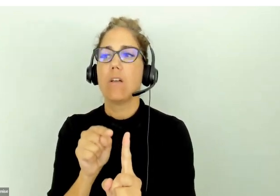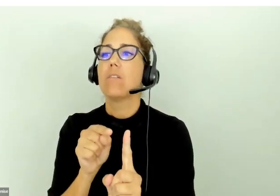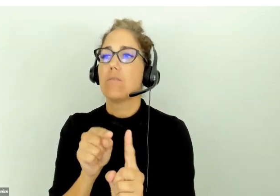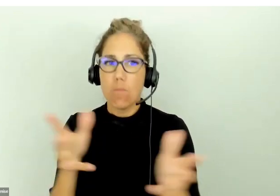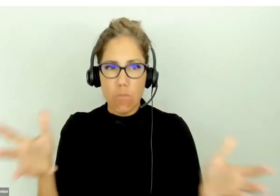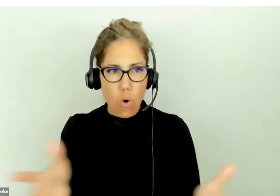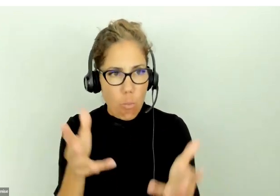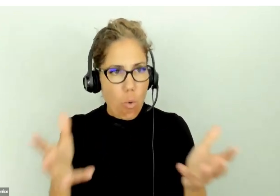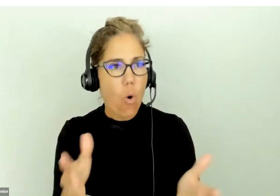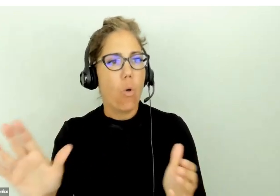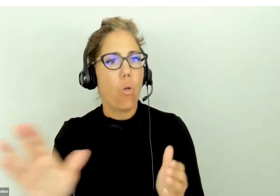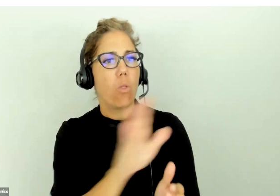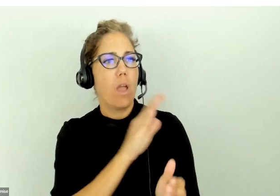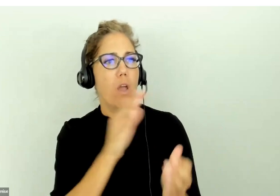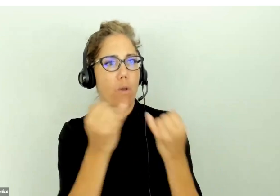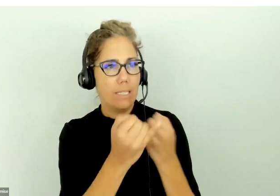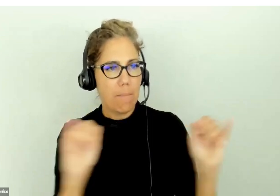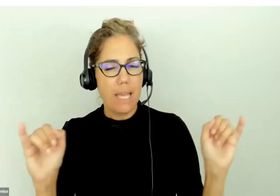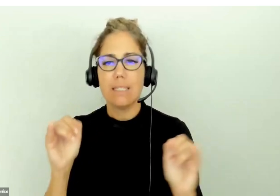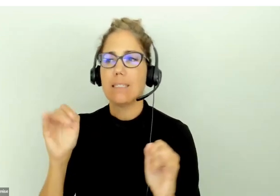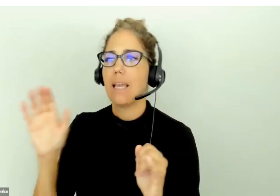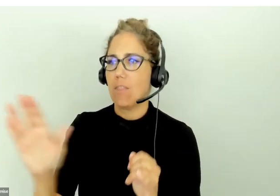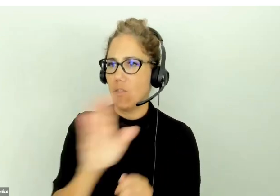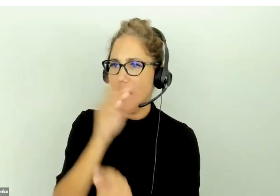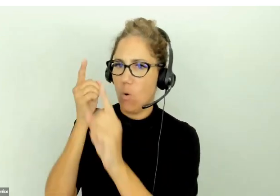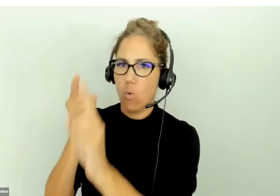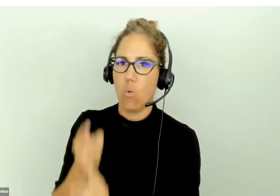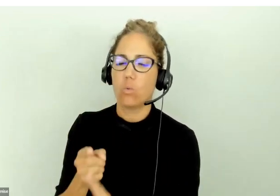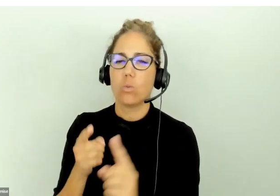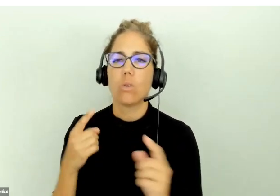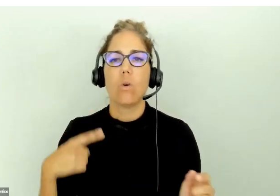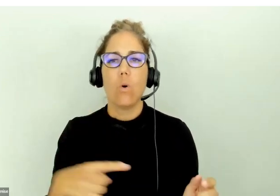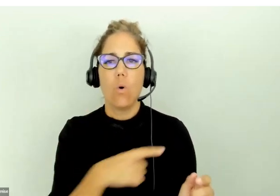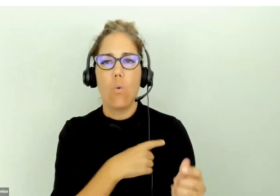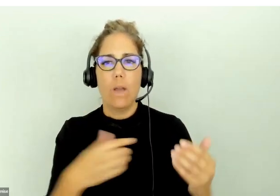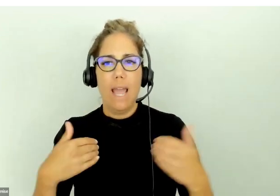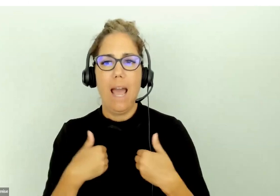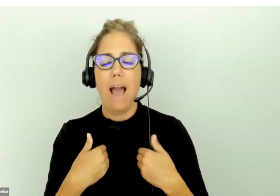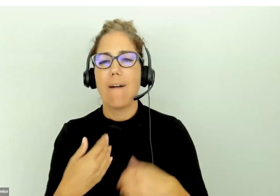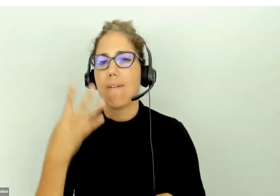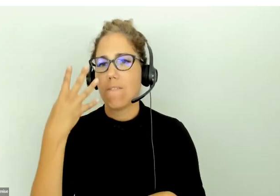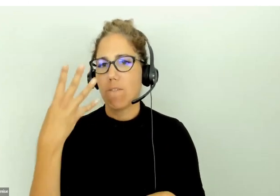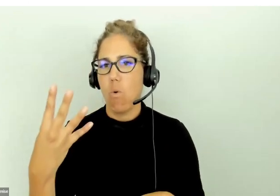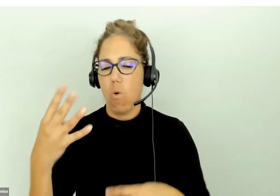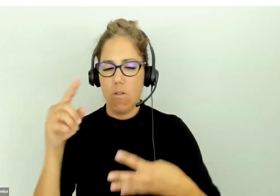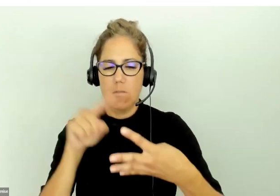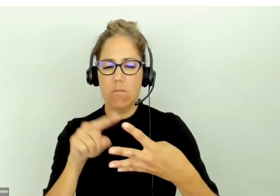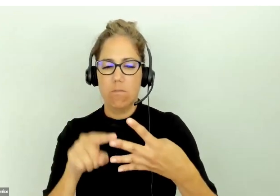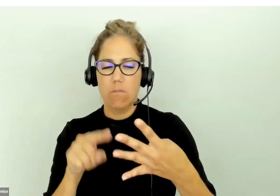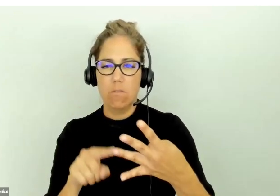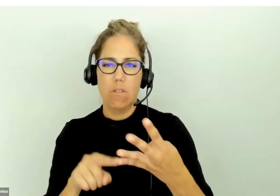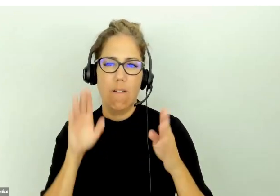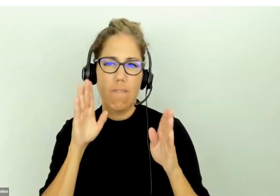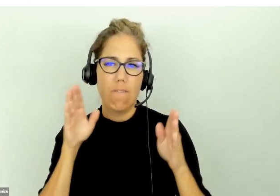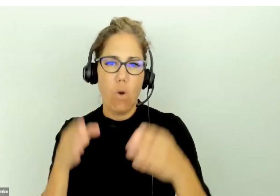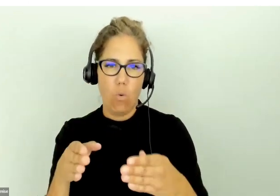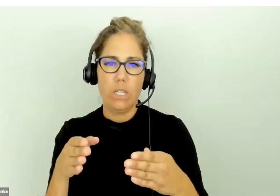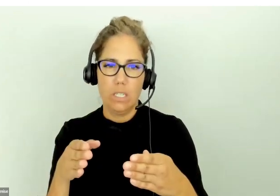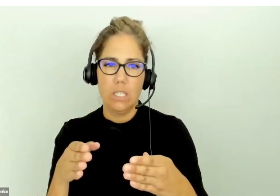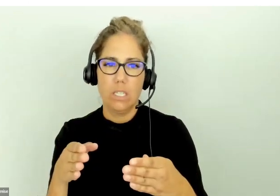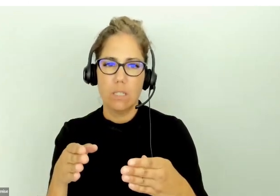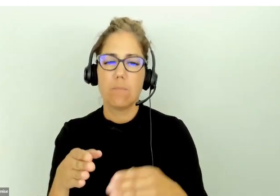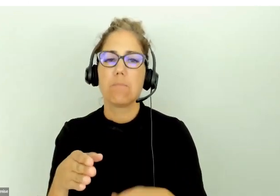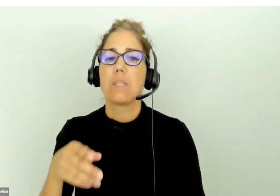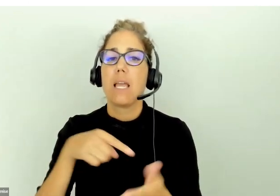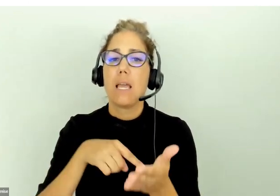their independence and their goals. We have 4 focus areas in this domain: